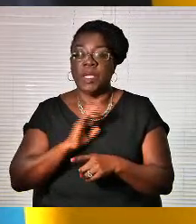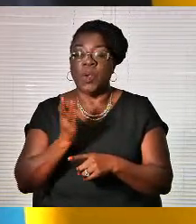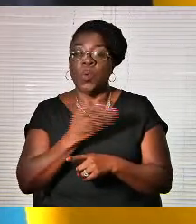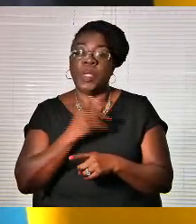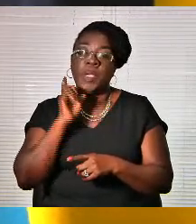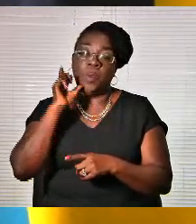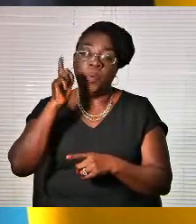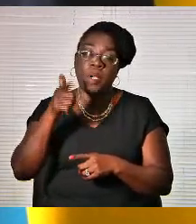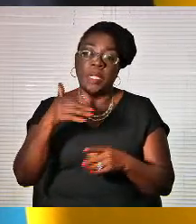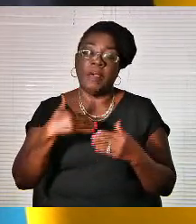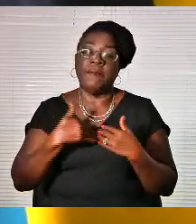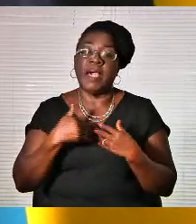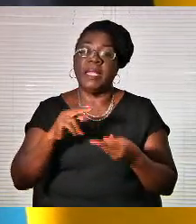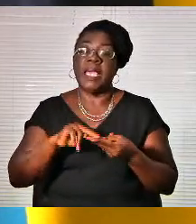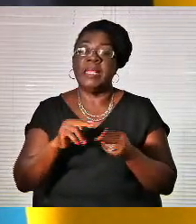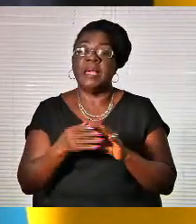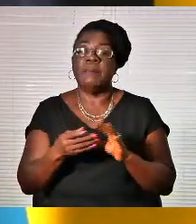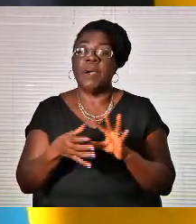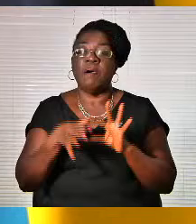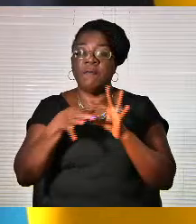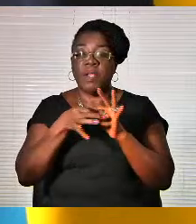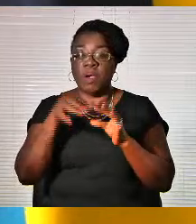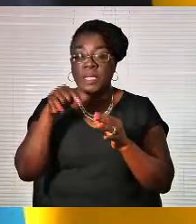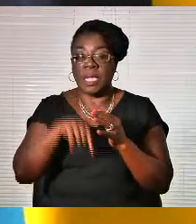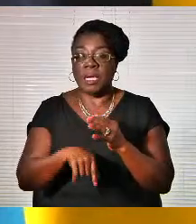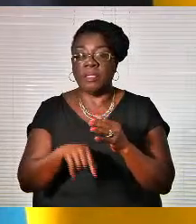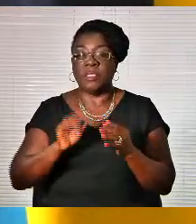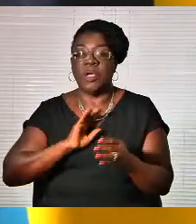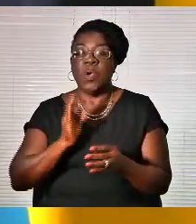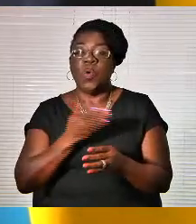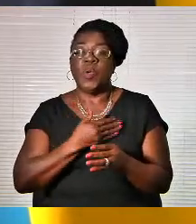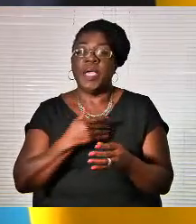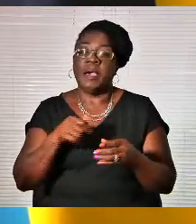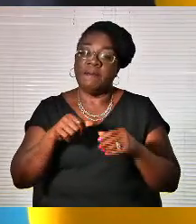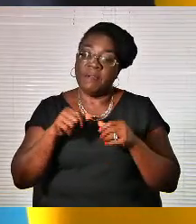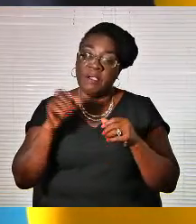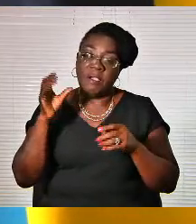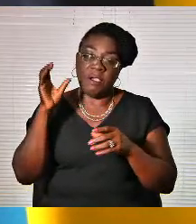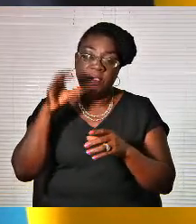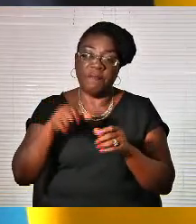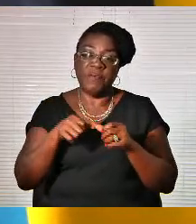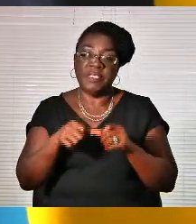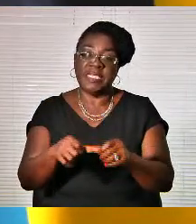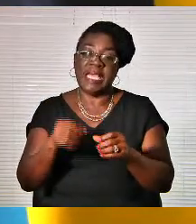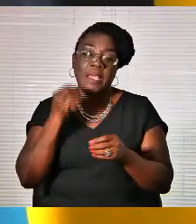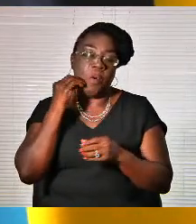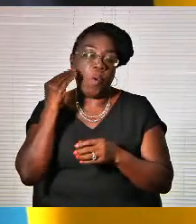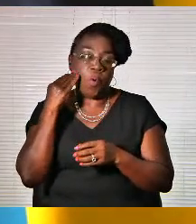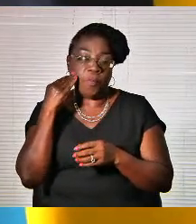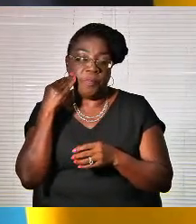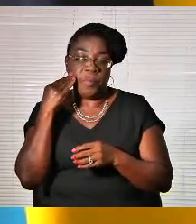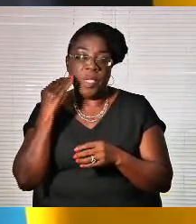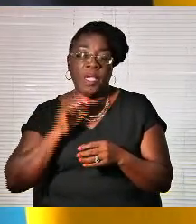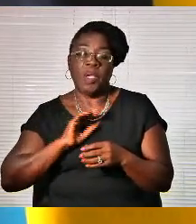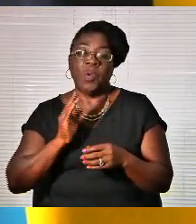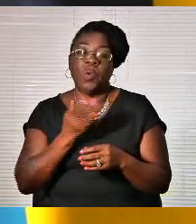would have had a number of lockdowns. We had curfews. We had, a number